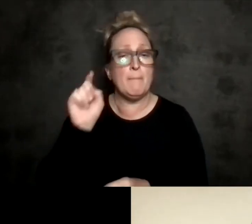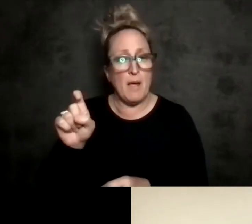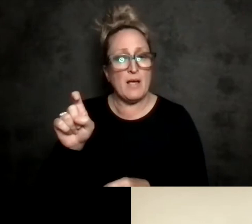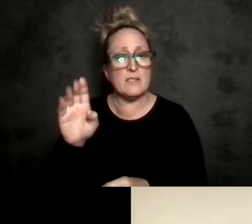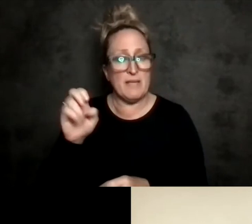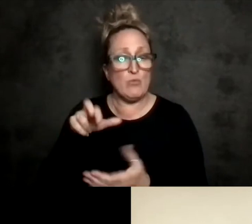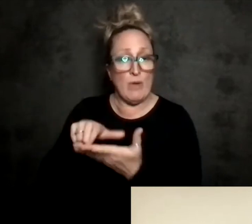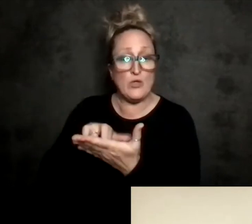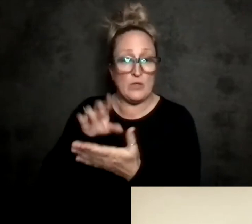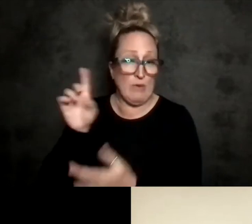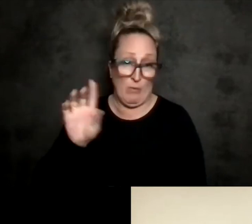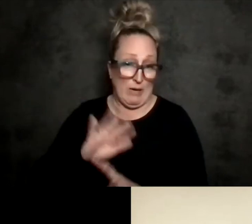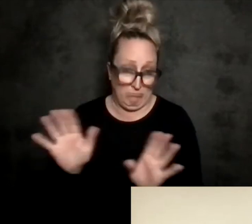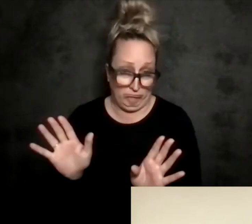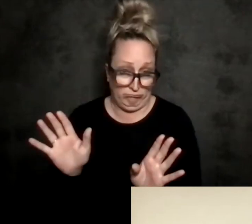a registered Democrat.